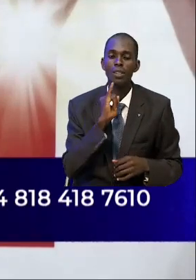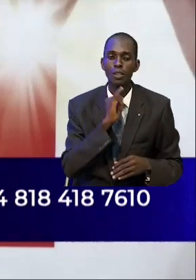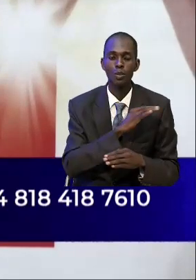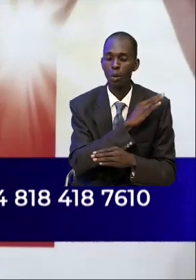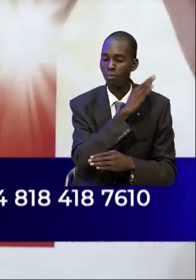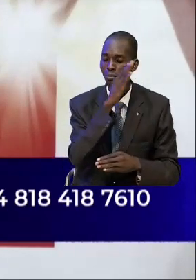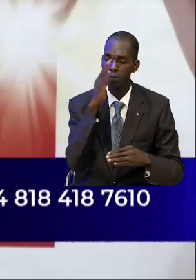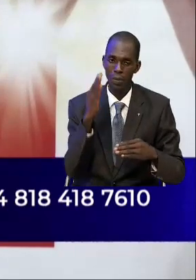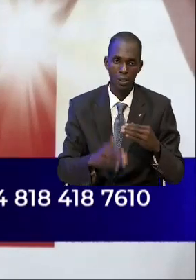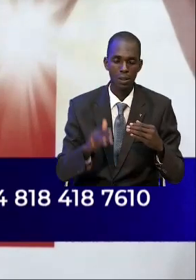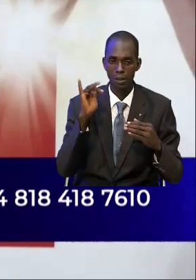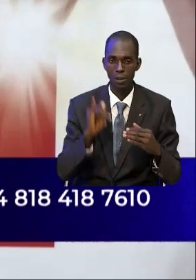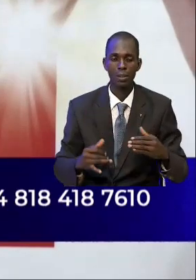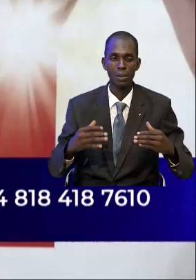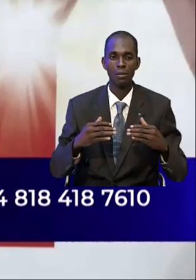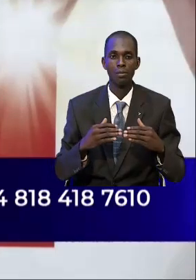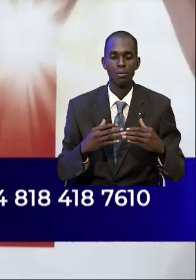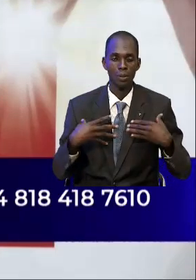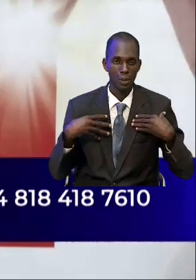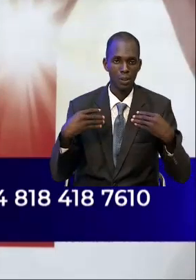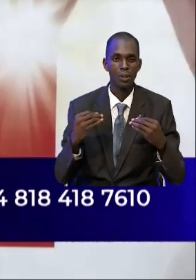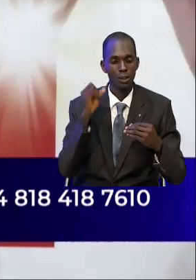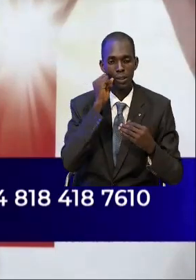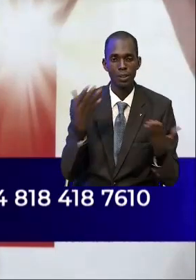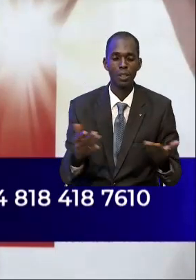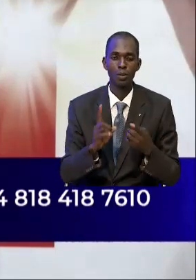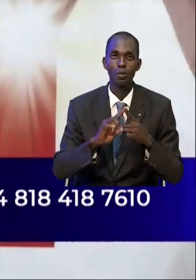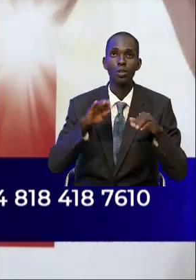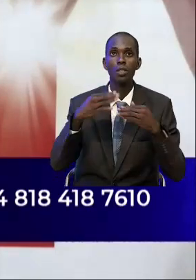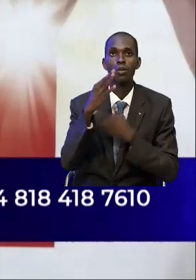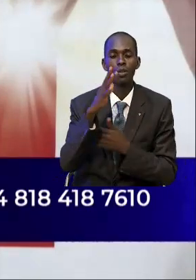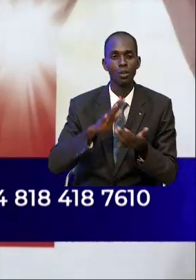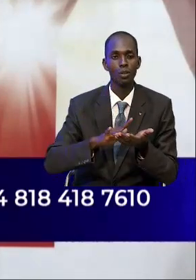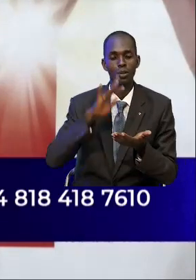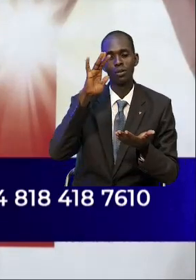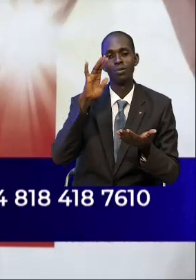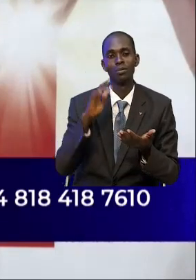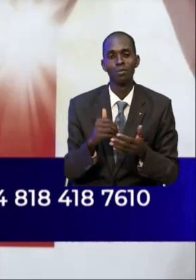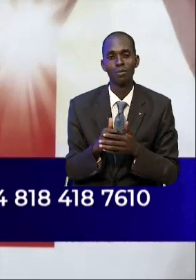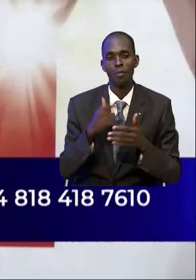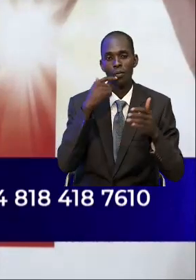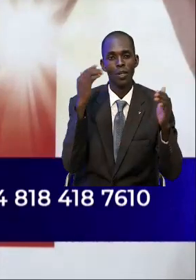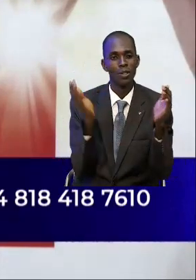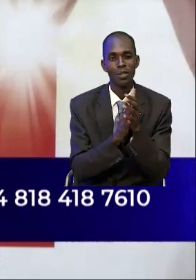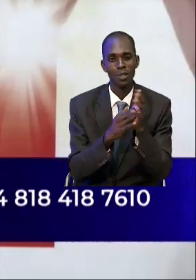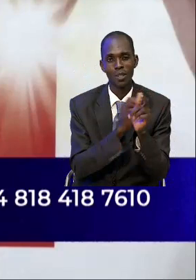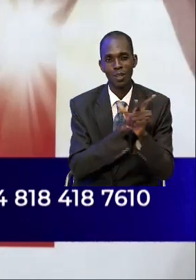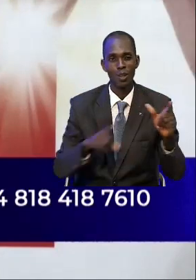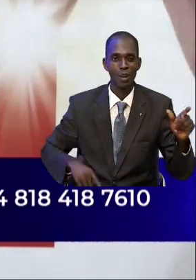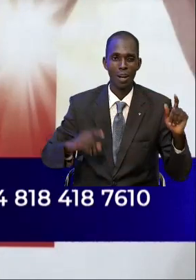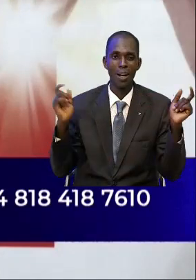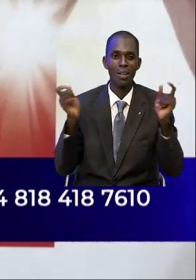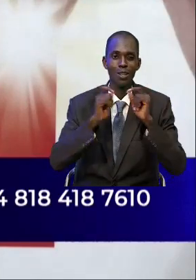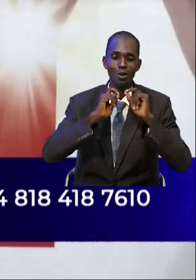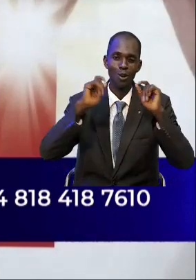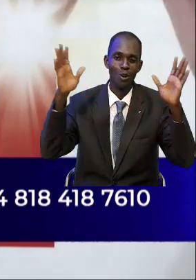Thursday, Friday, and even now, I am completely whole, like completely whole. So I'm here to give God all the glory. I'm not